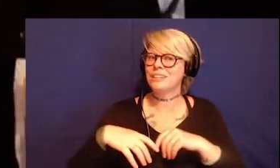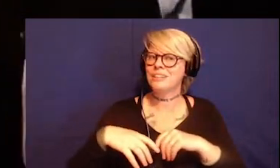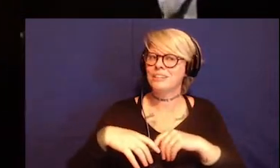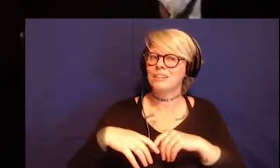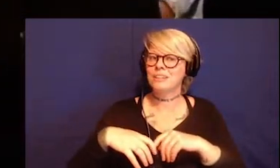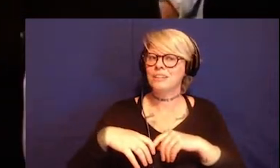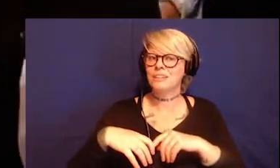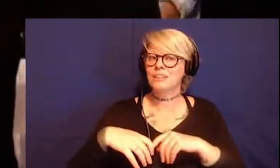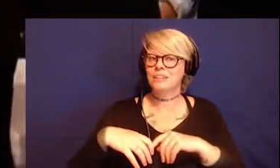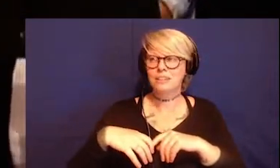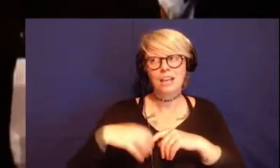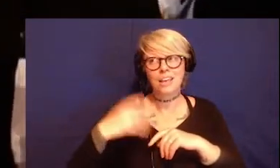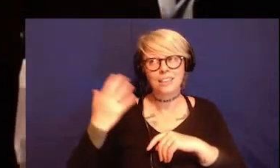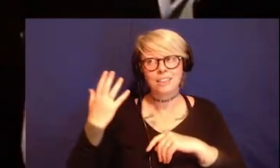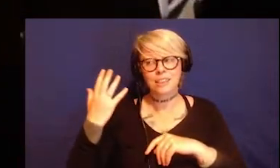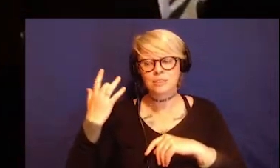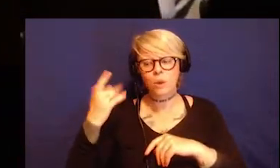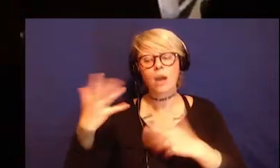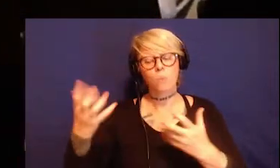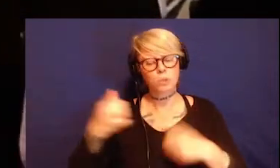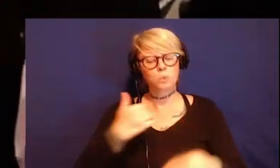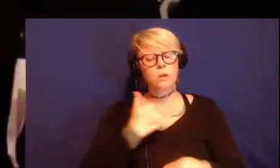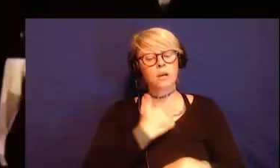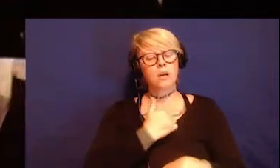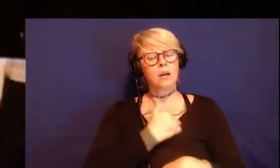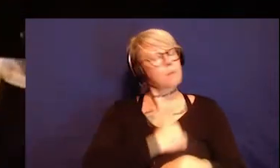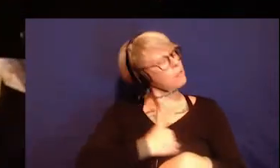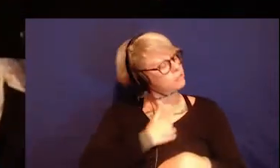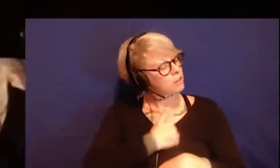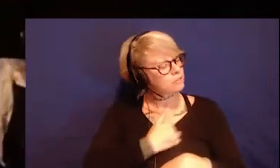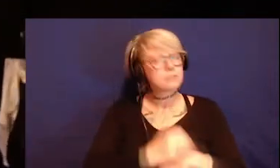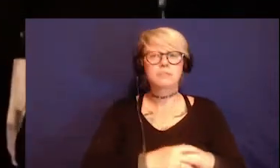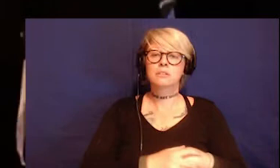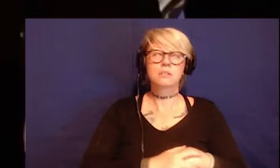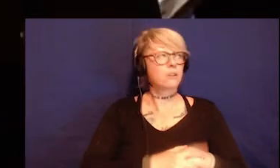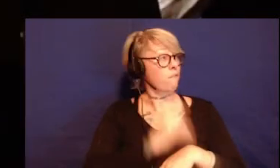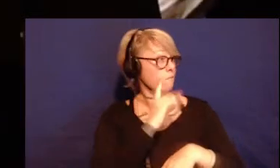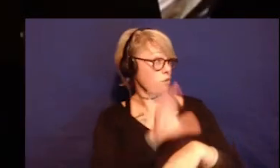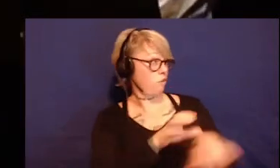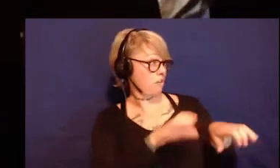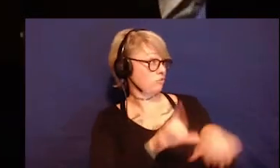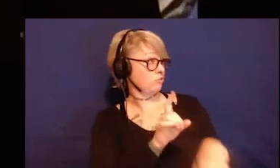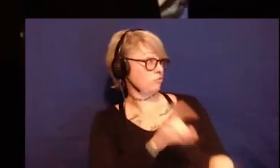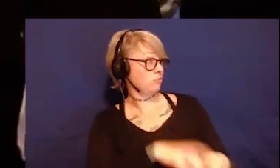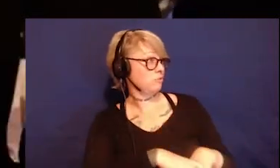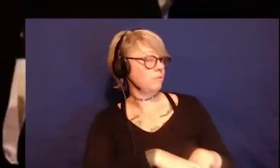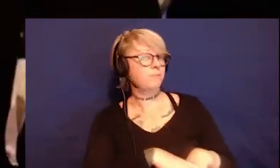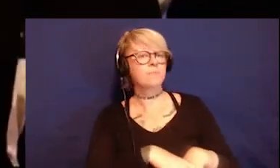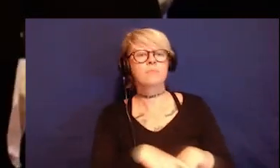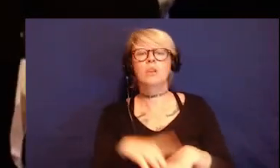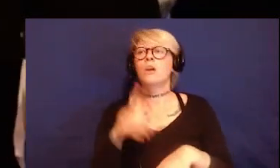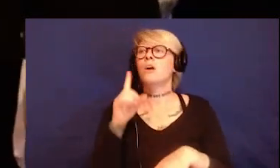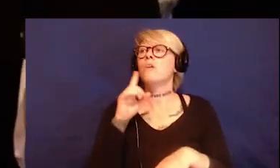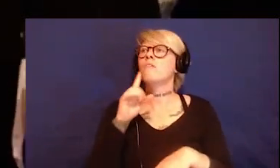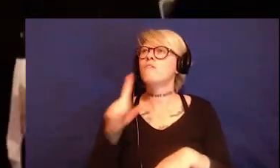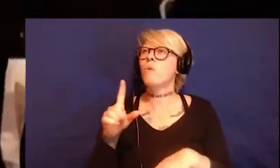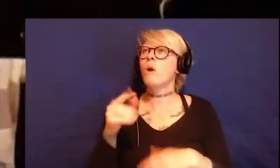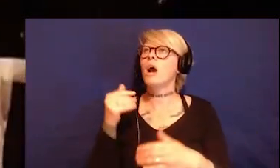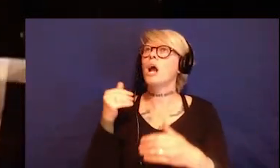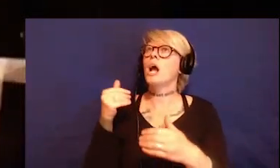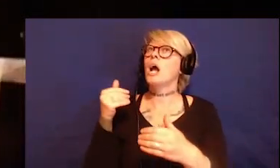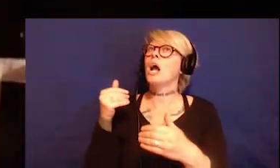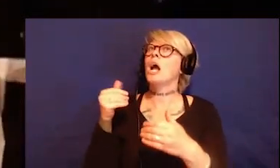And that's why I want to apologize. For your actions. For letting it get to this